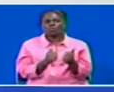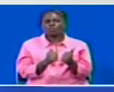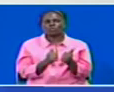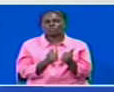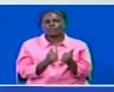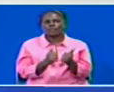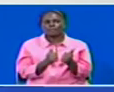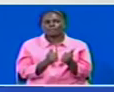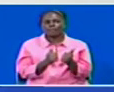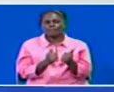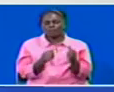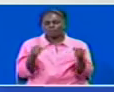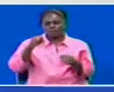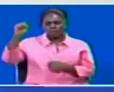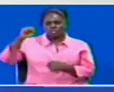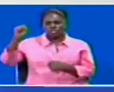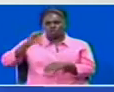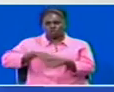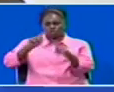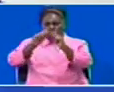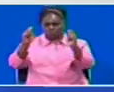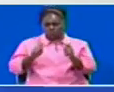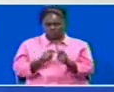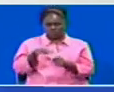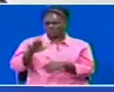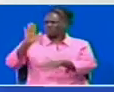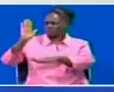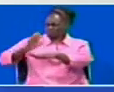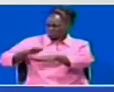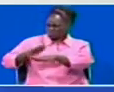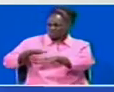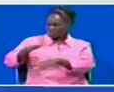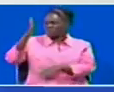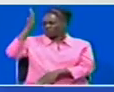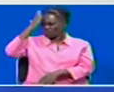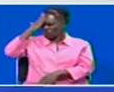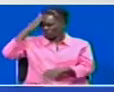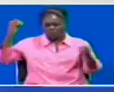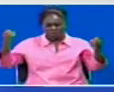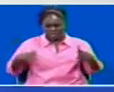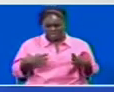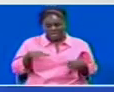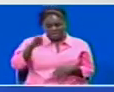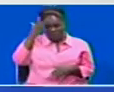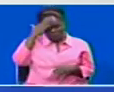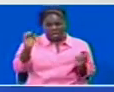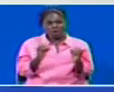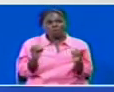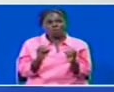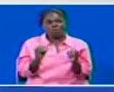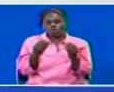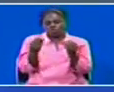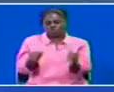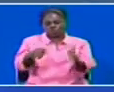the current political class on ethnicity, because they are good at it. That's what they know how to do. What they don't know how to do is address